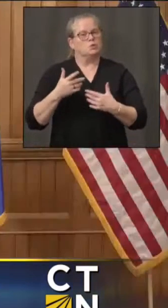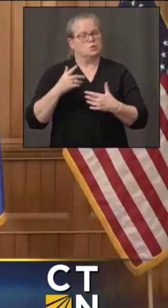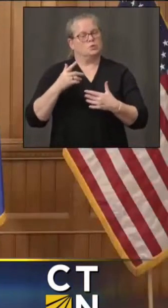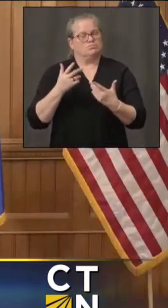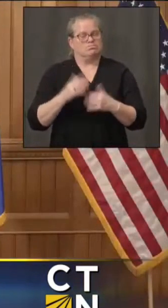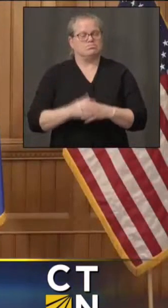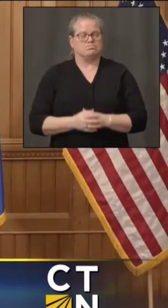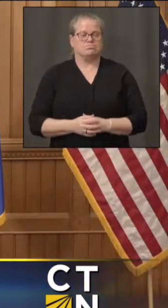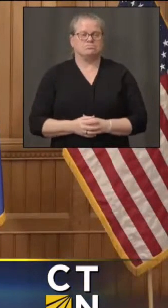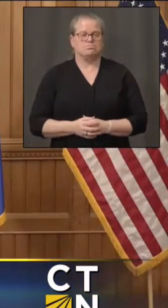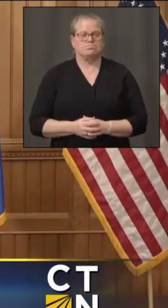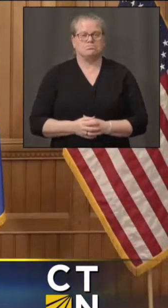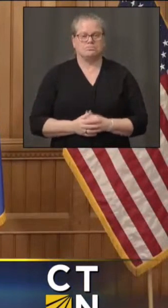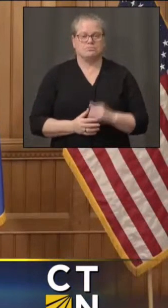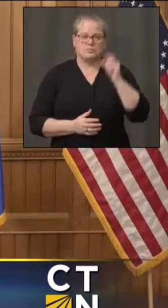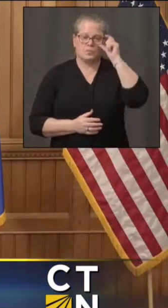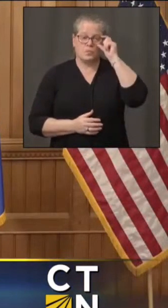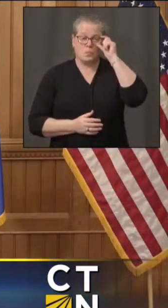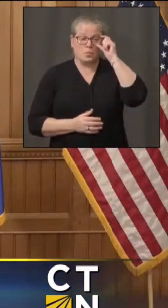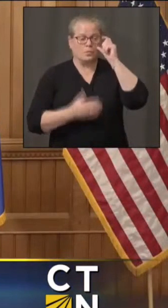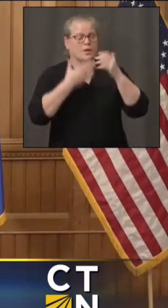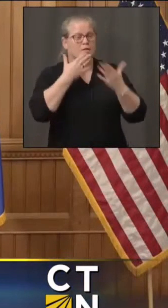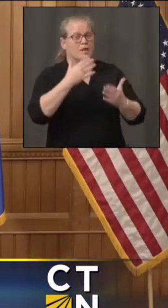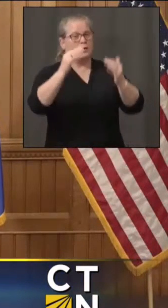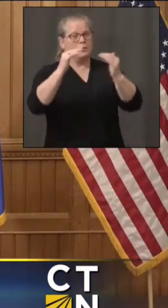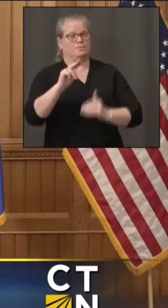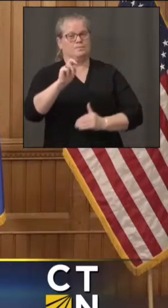Thank you. News 8.